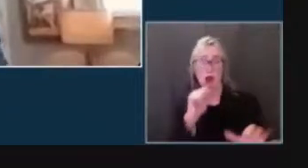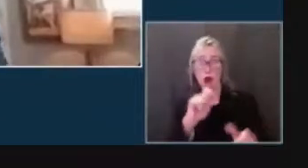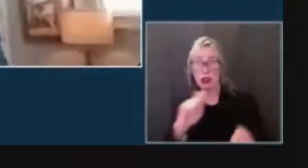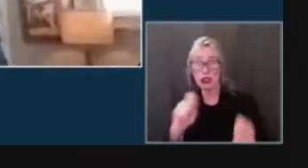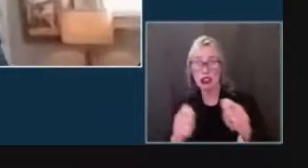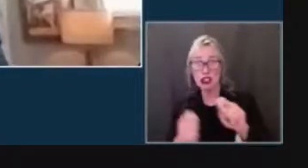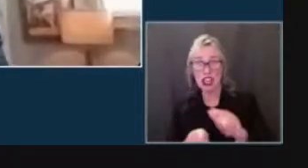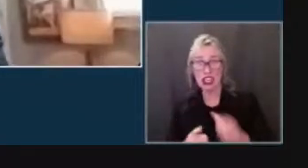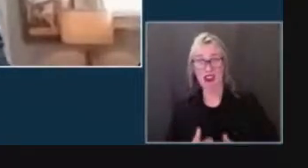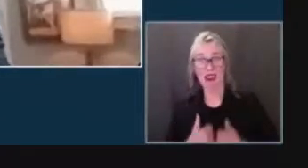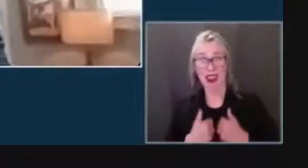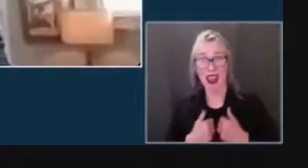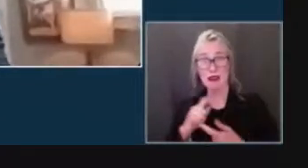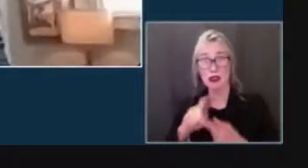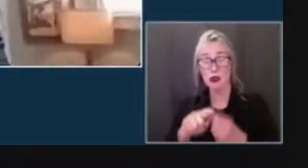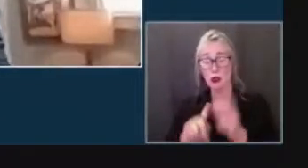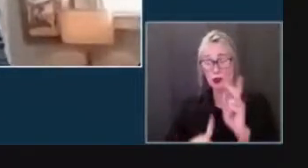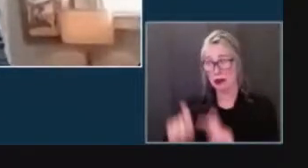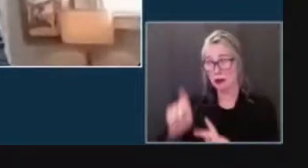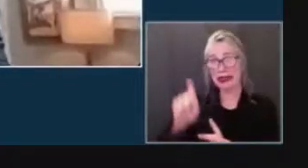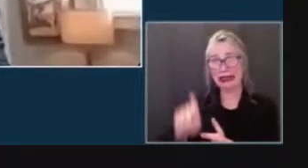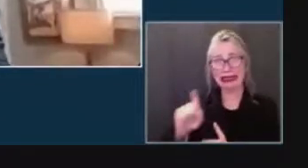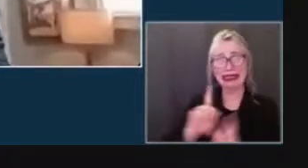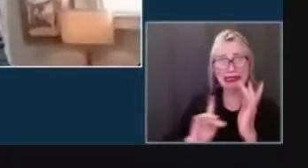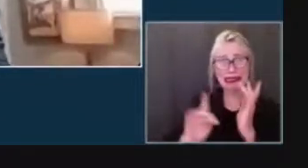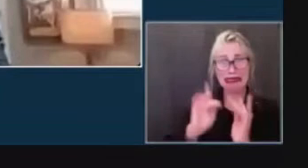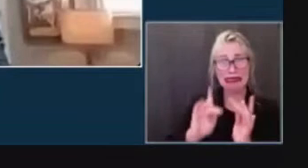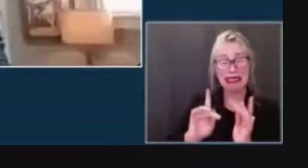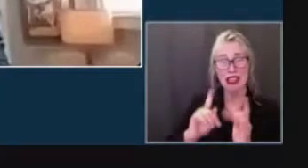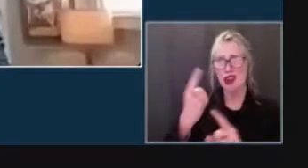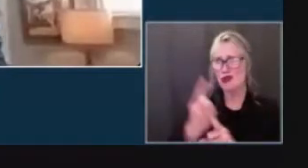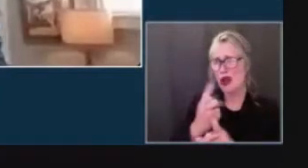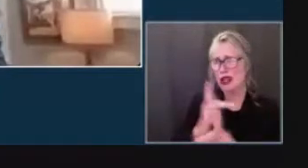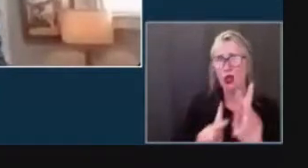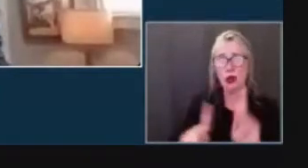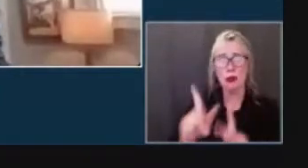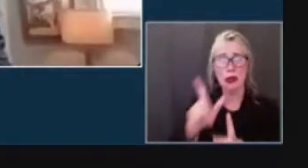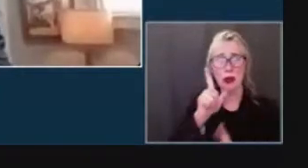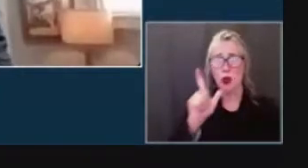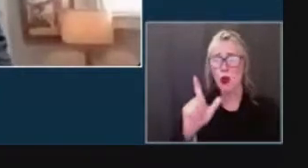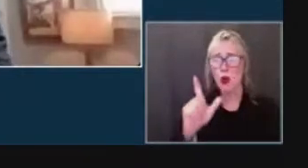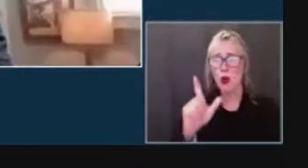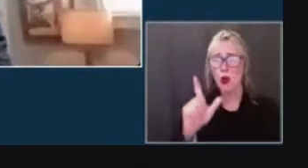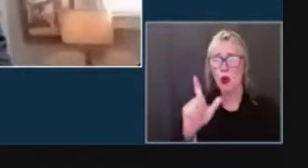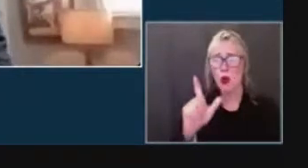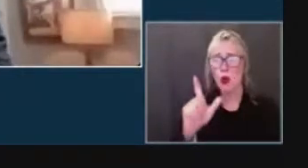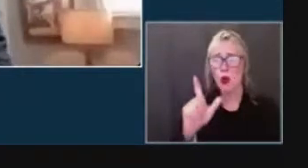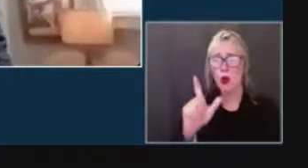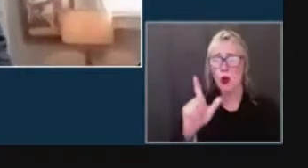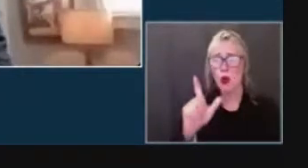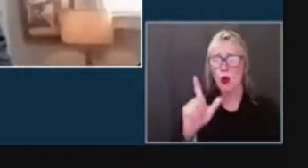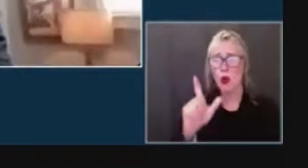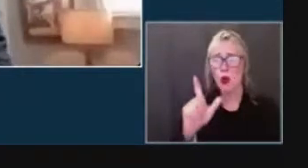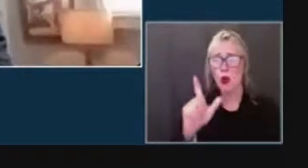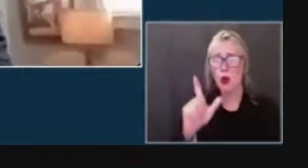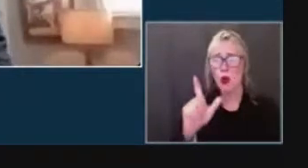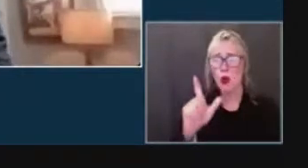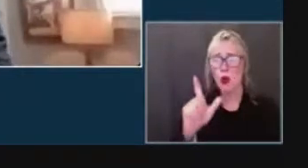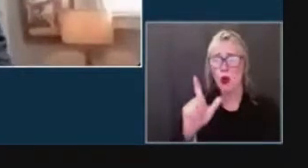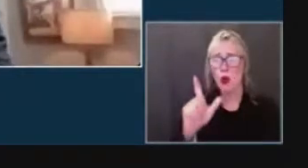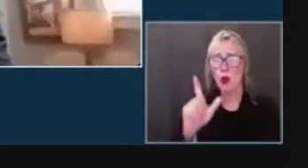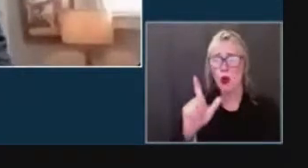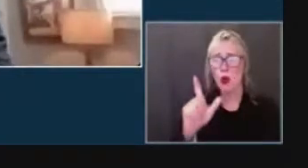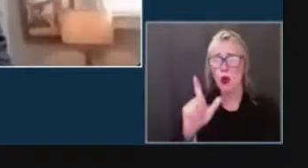who need it, including working people, who are the backbone of this party. And over the years,